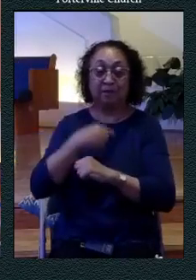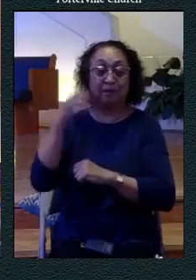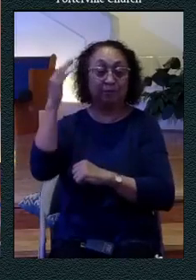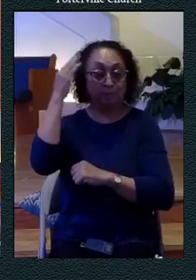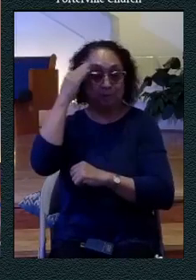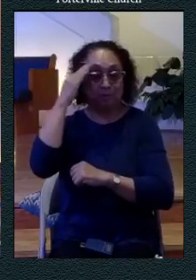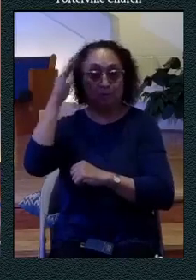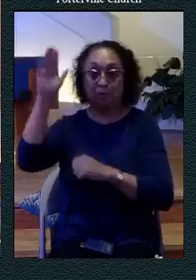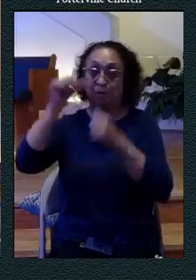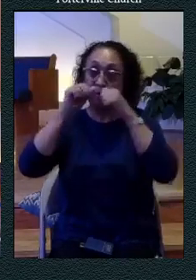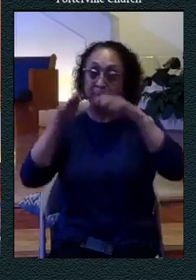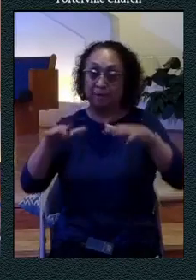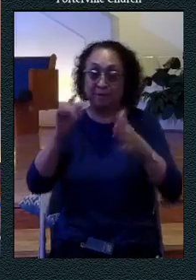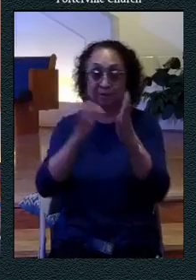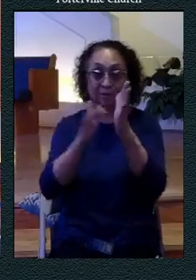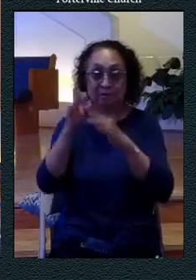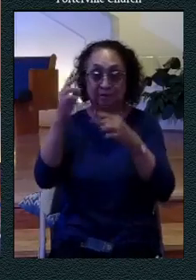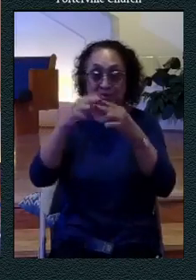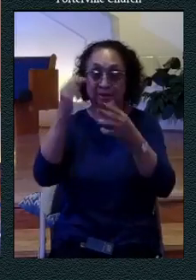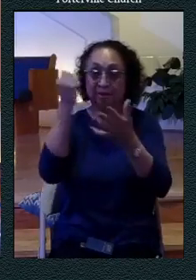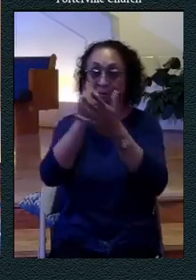Amen.